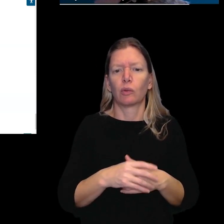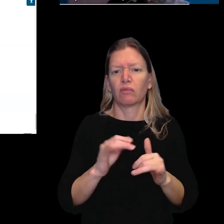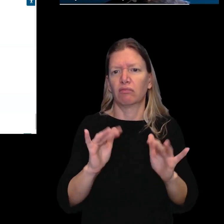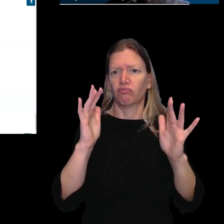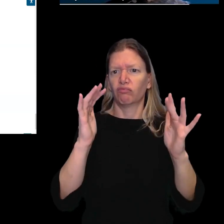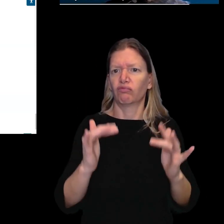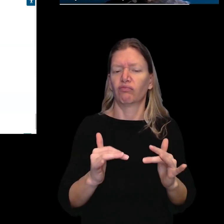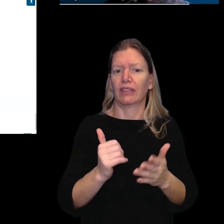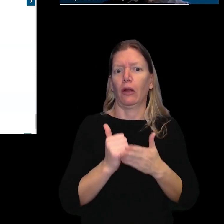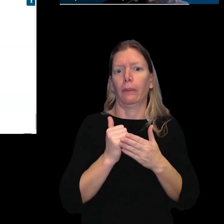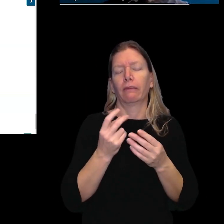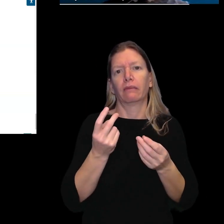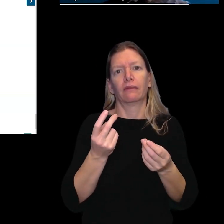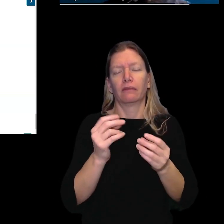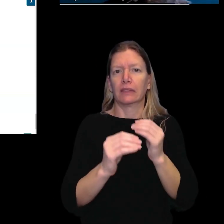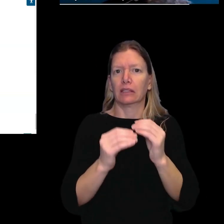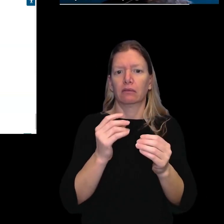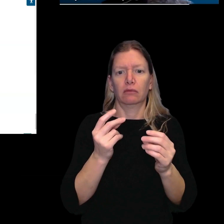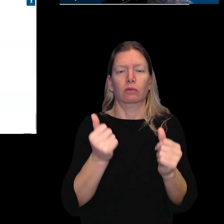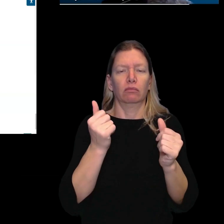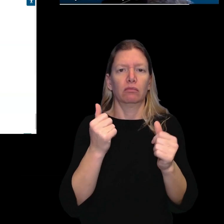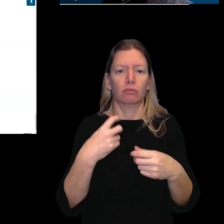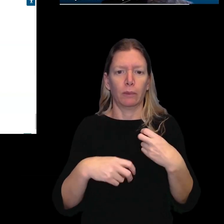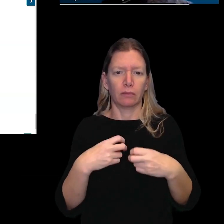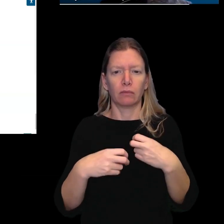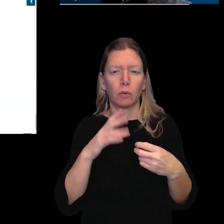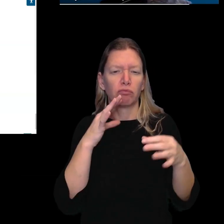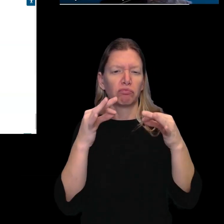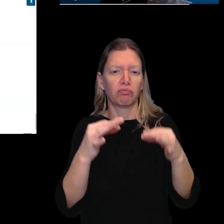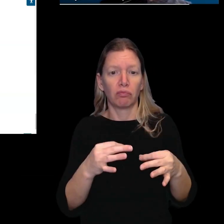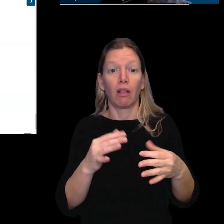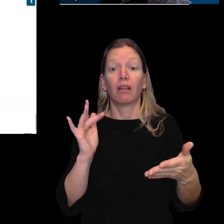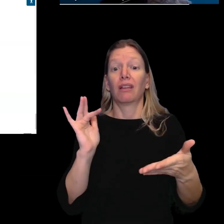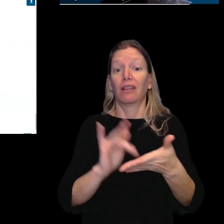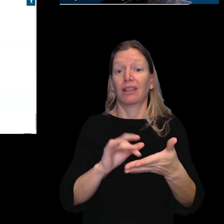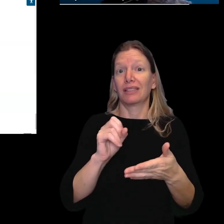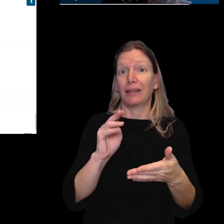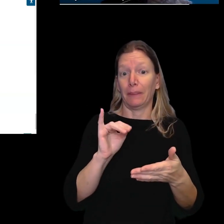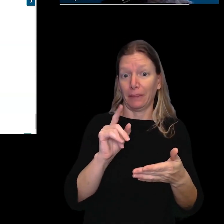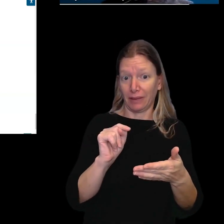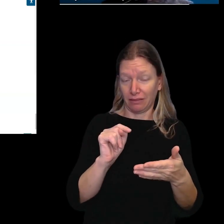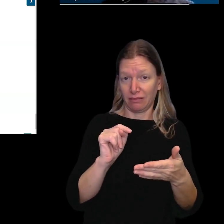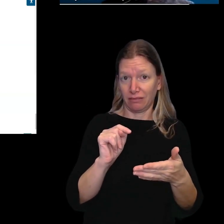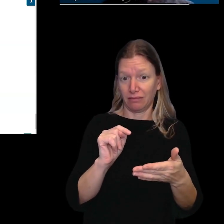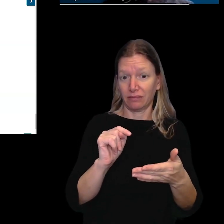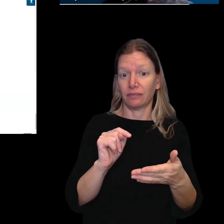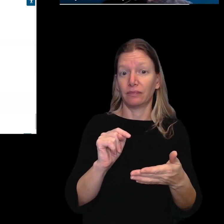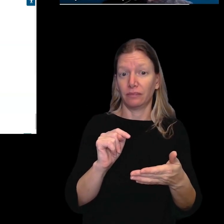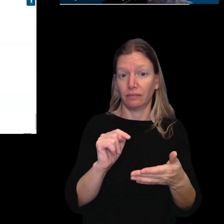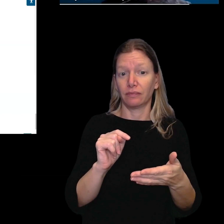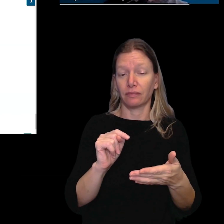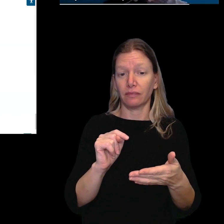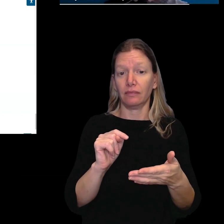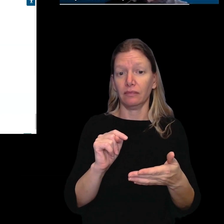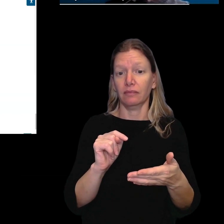can basically be used to quickly fix problems. I'll talk about that in a minute. And then you just hit submit and it